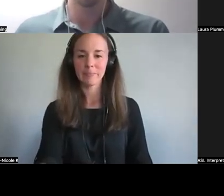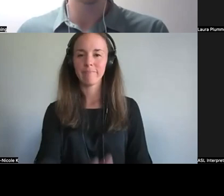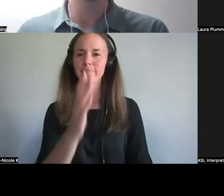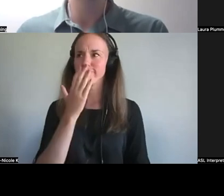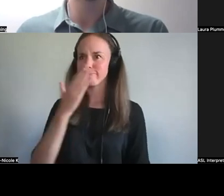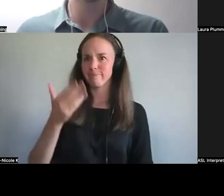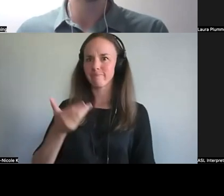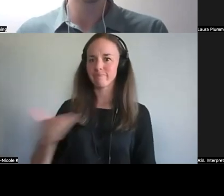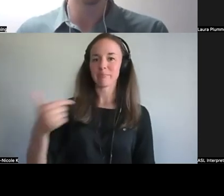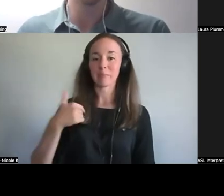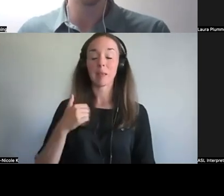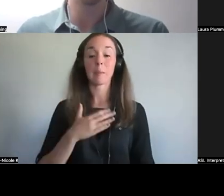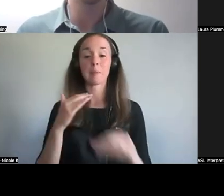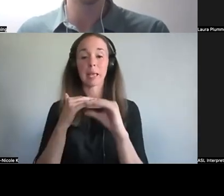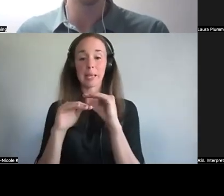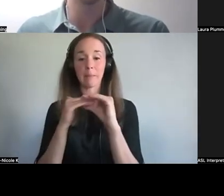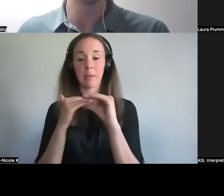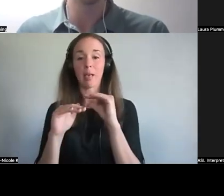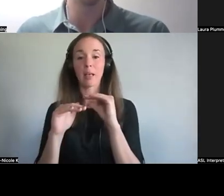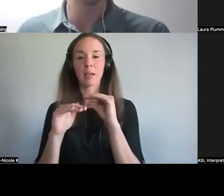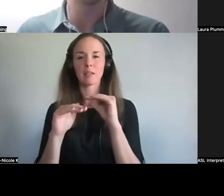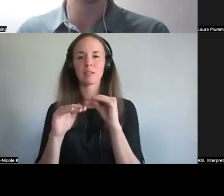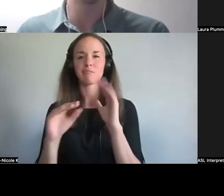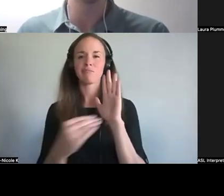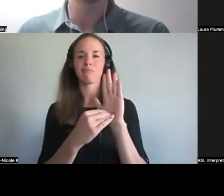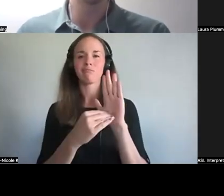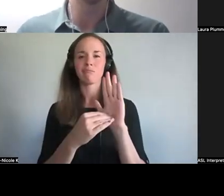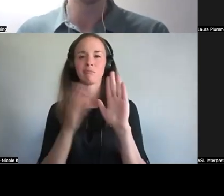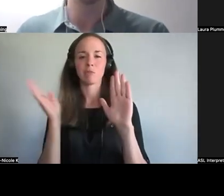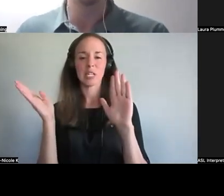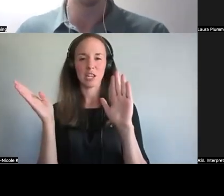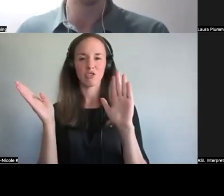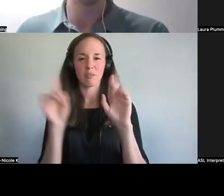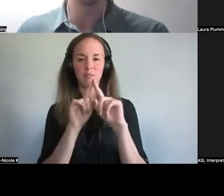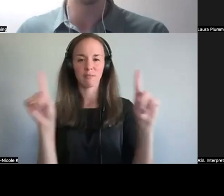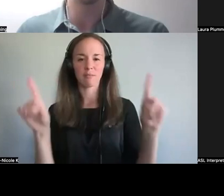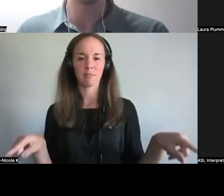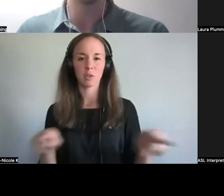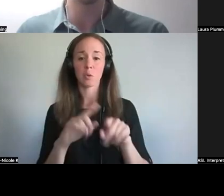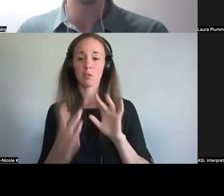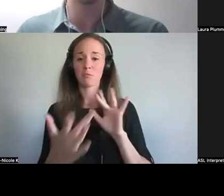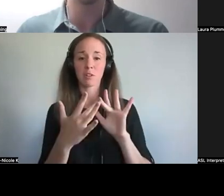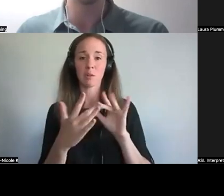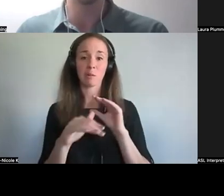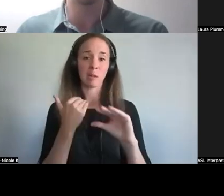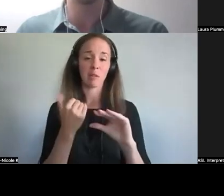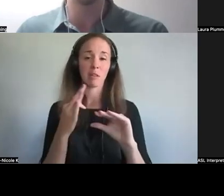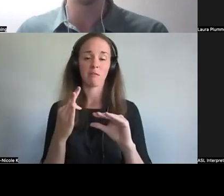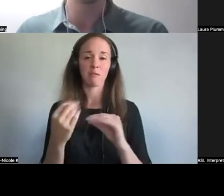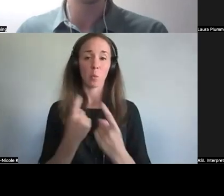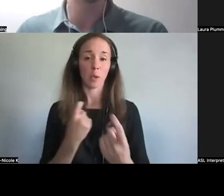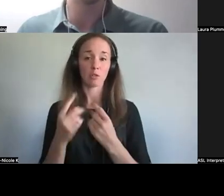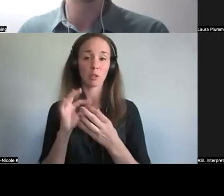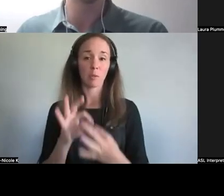And my email's also in the presentation as well in the handout, so feel free to reach out with any emails you have about any of the equipment or any of